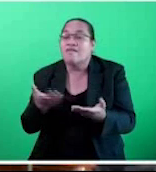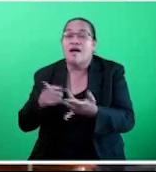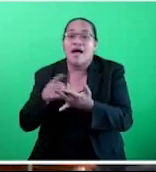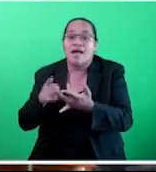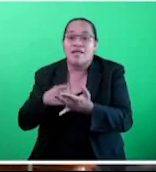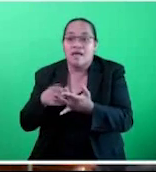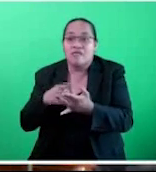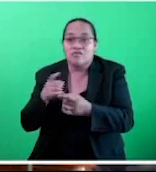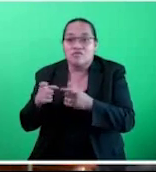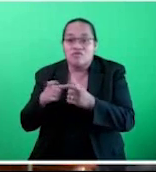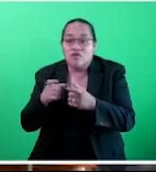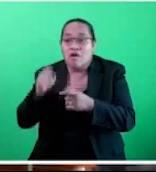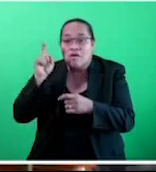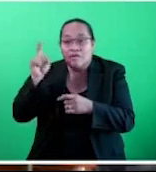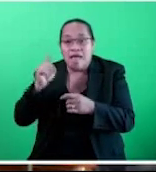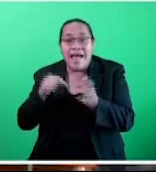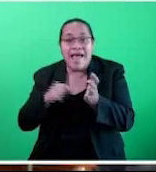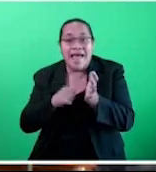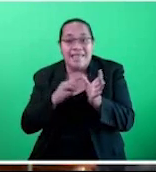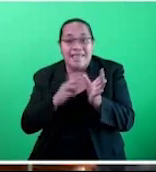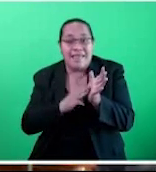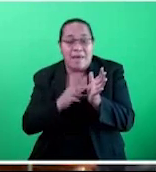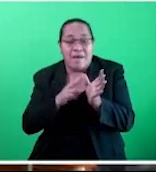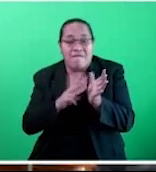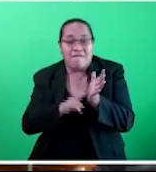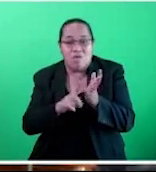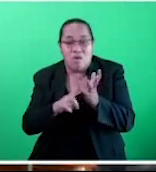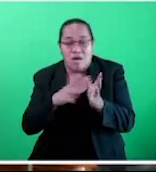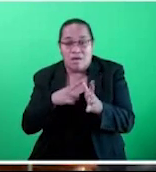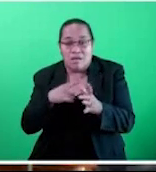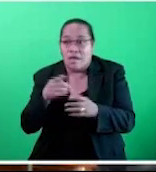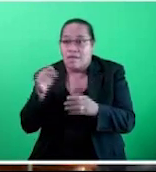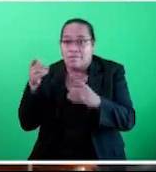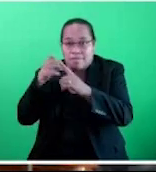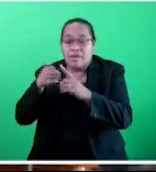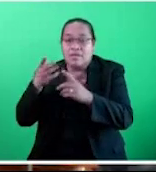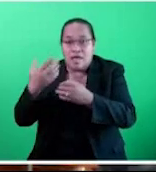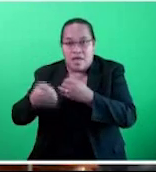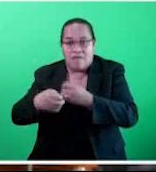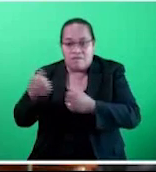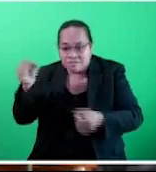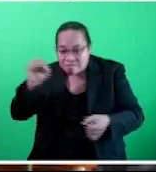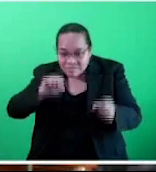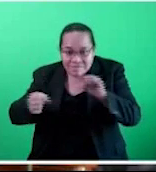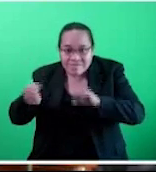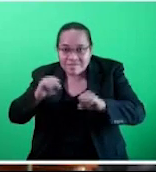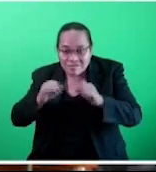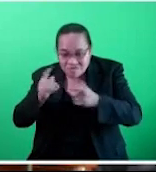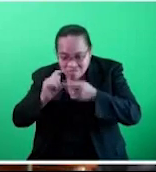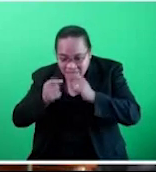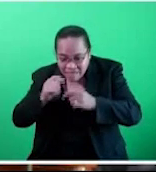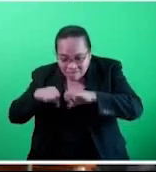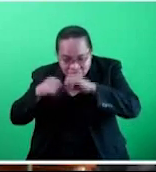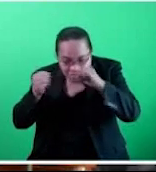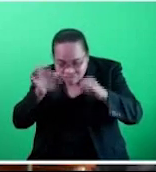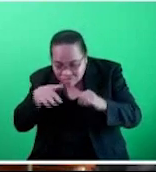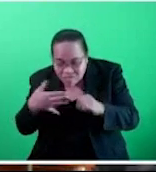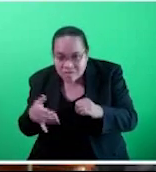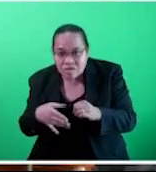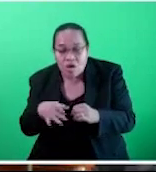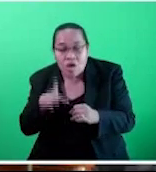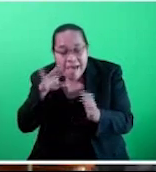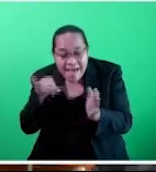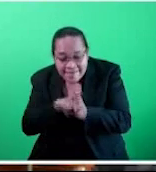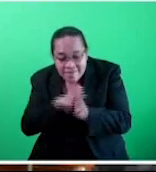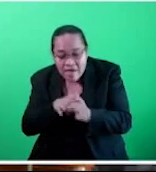Tamavua, which houses the National Public Health Laboratory. And that does serological testing involving the identification